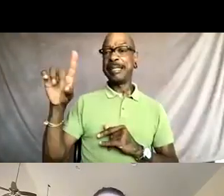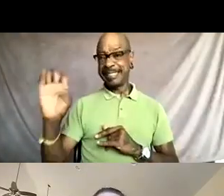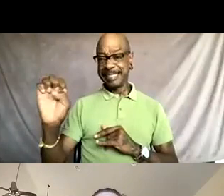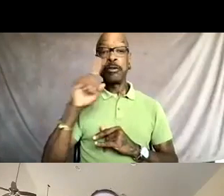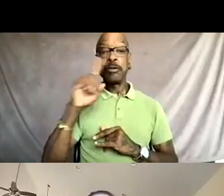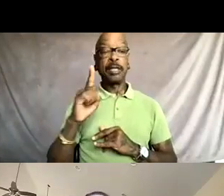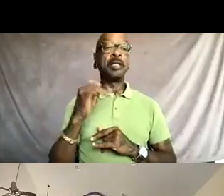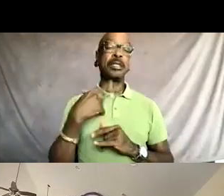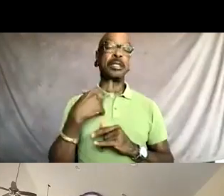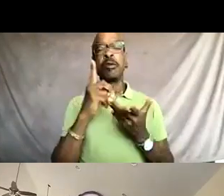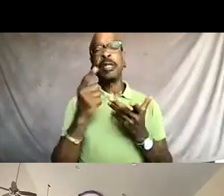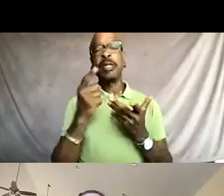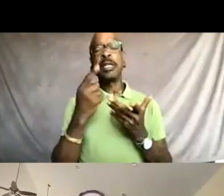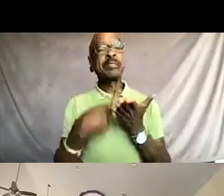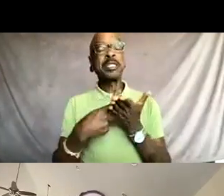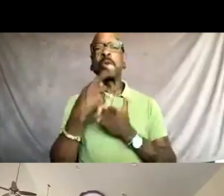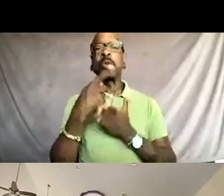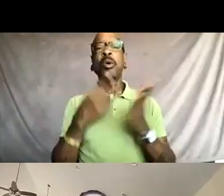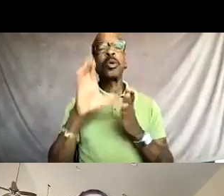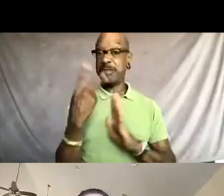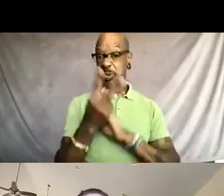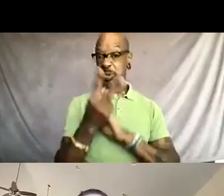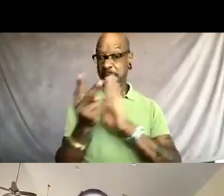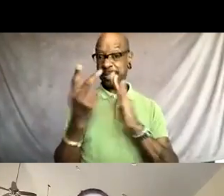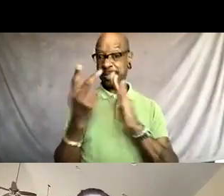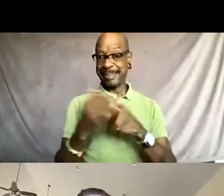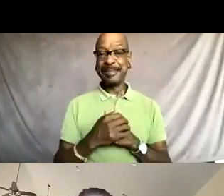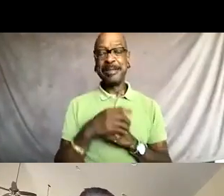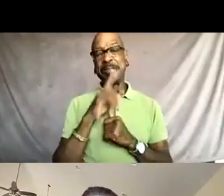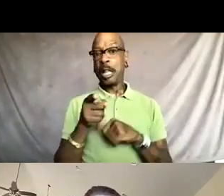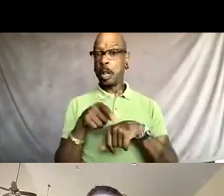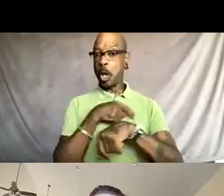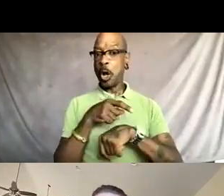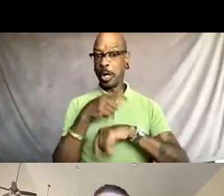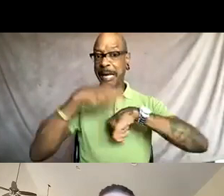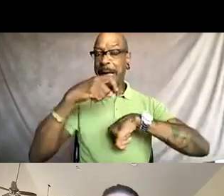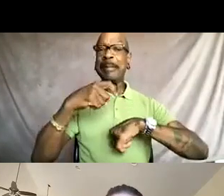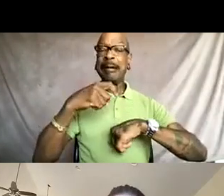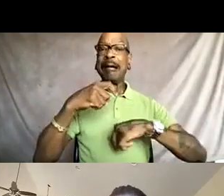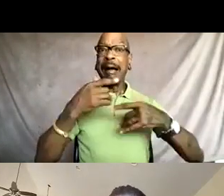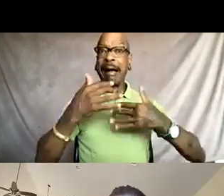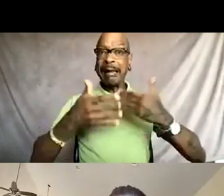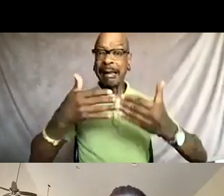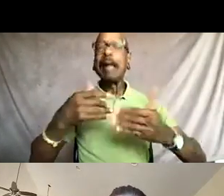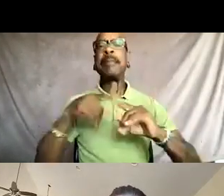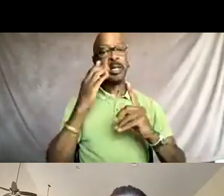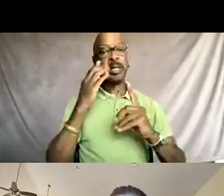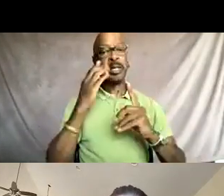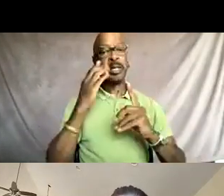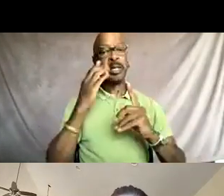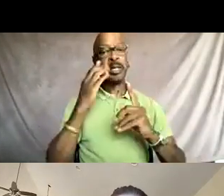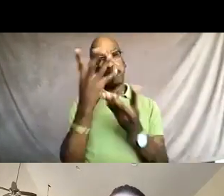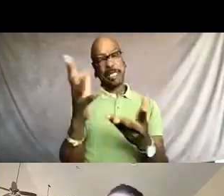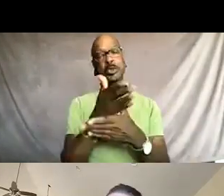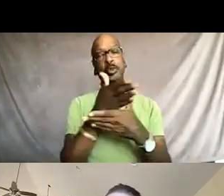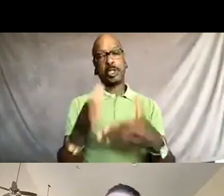2 hours. It's kind of a long period, but we know there's a lot of information to cover. What we're going to